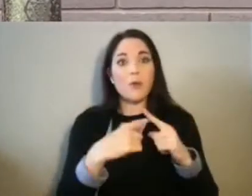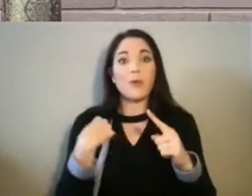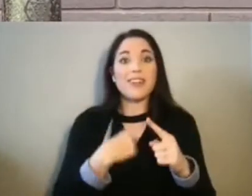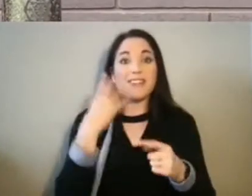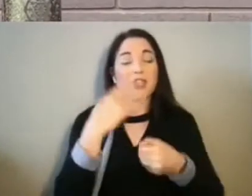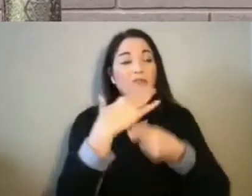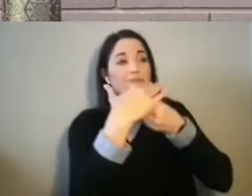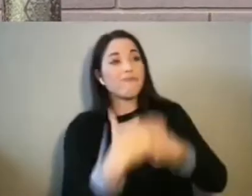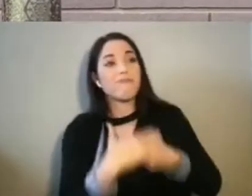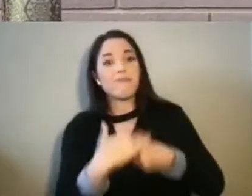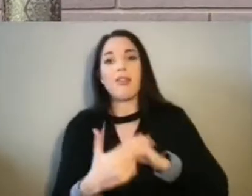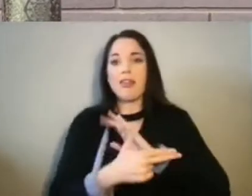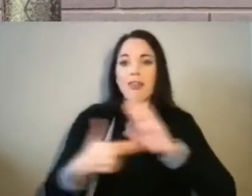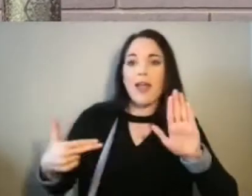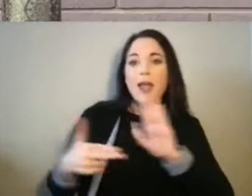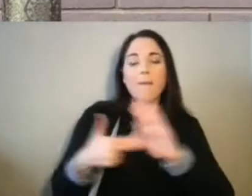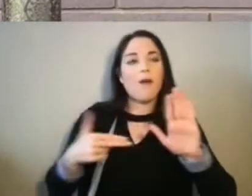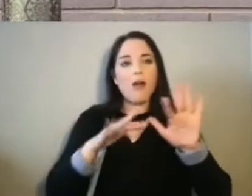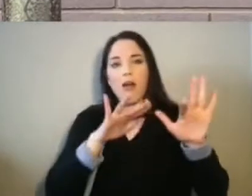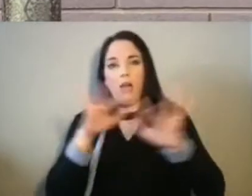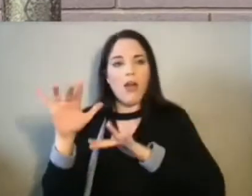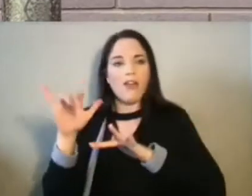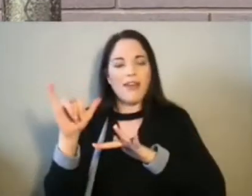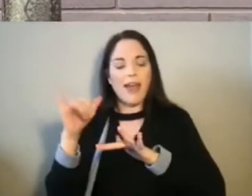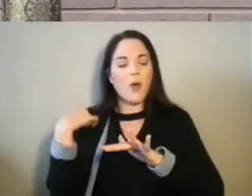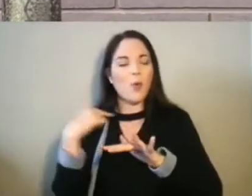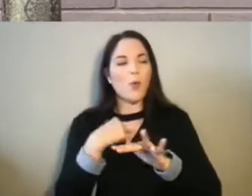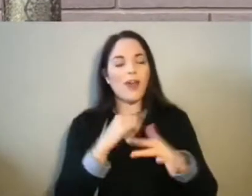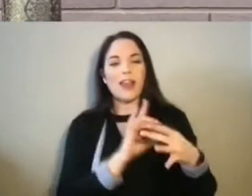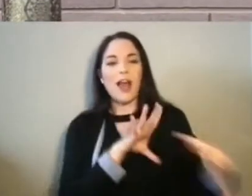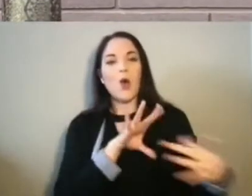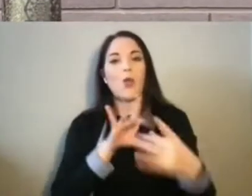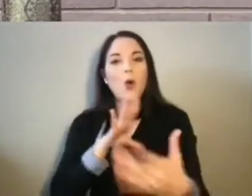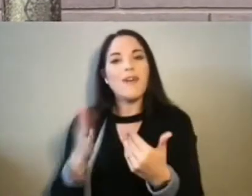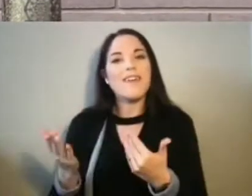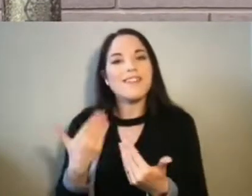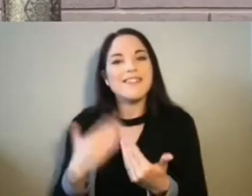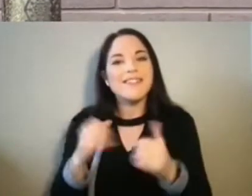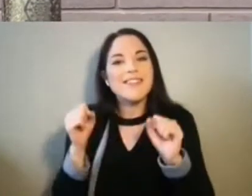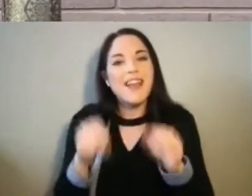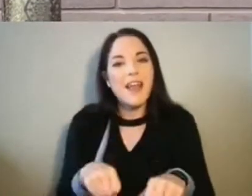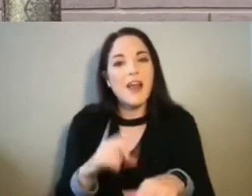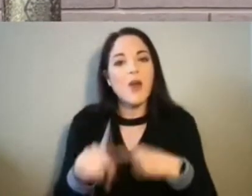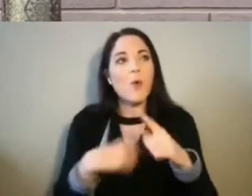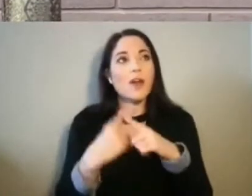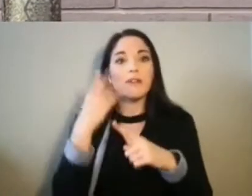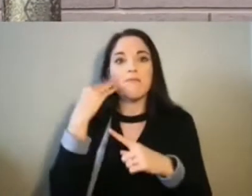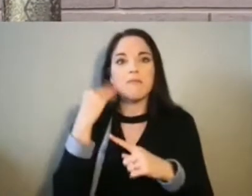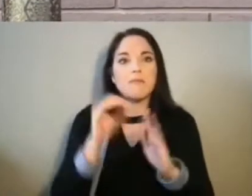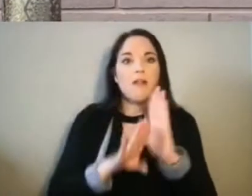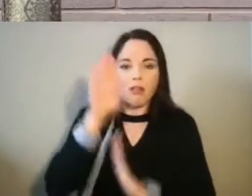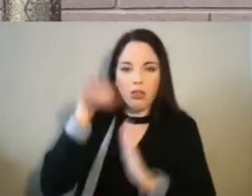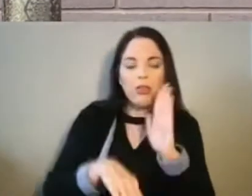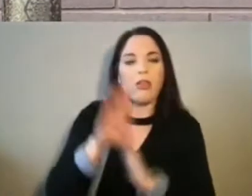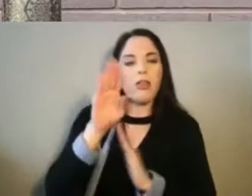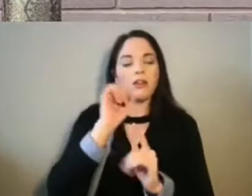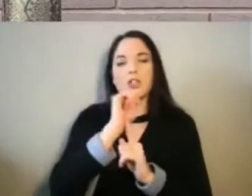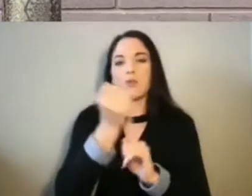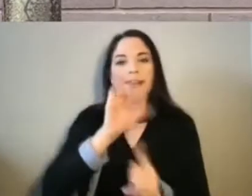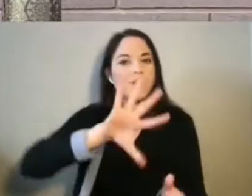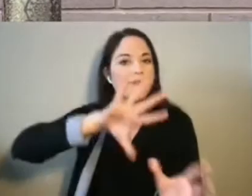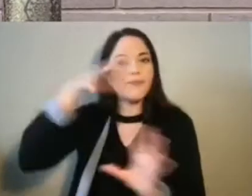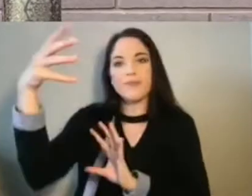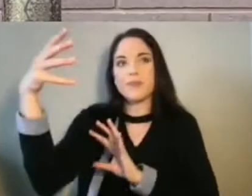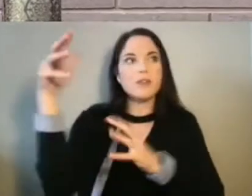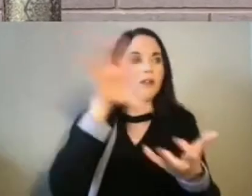like everything is falling down. And yet there is this place inside of us that is protected